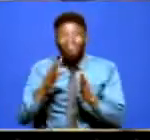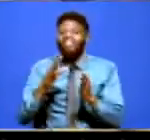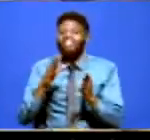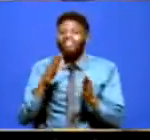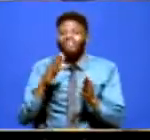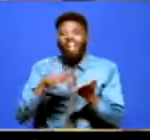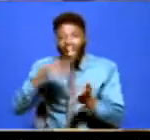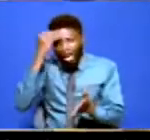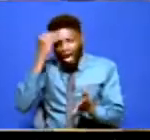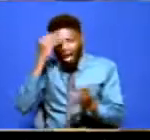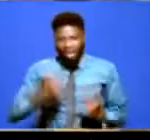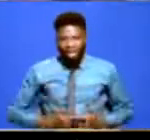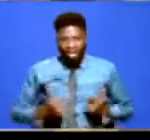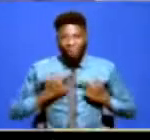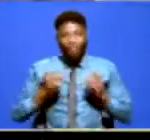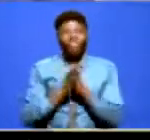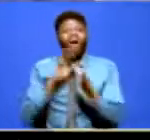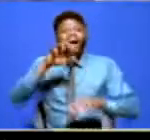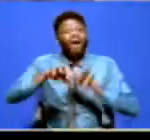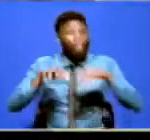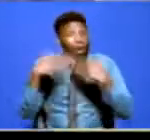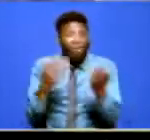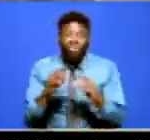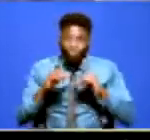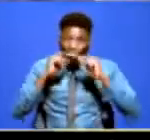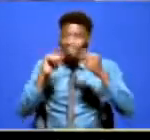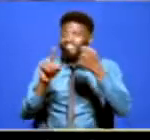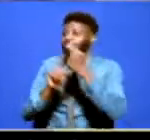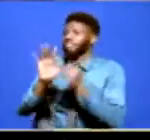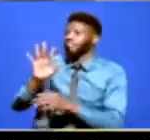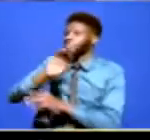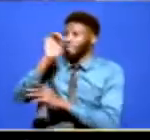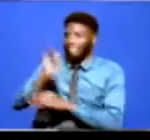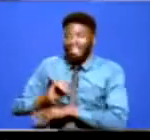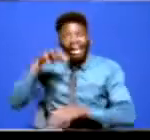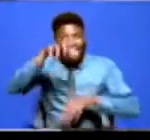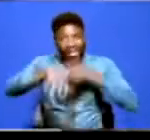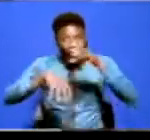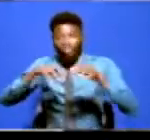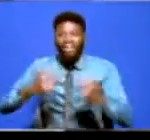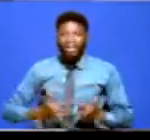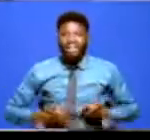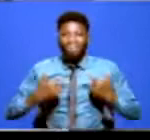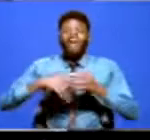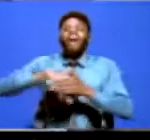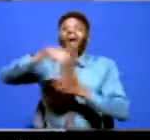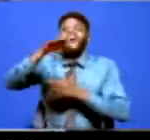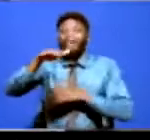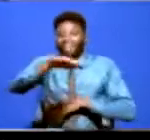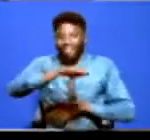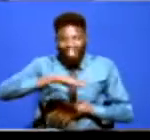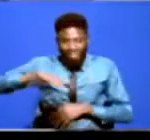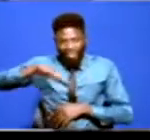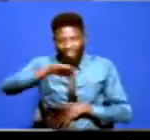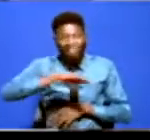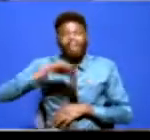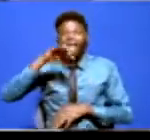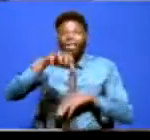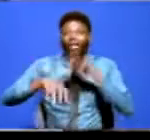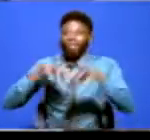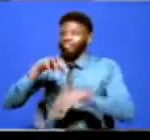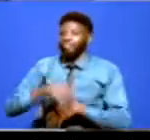saying almost 65% of the animals live outside national parks and reserves. Aslimia 35 peke yake ndio wako ndani